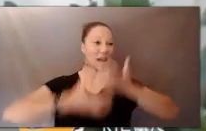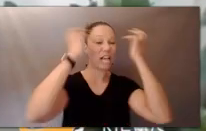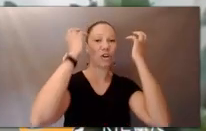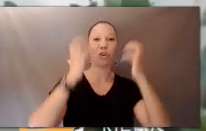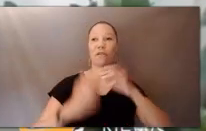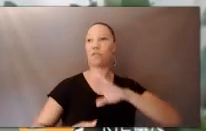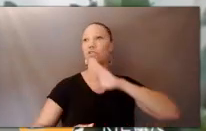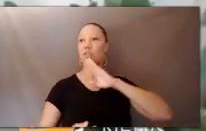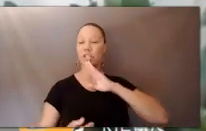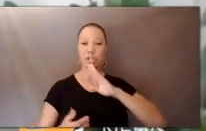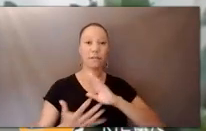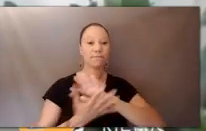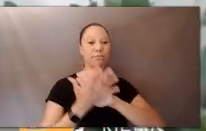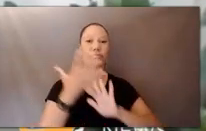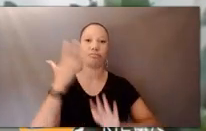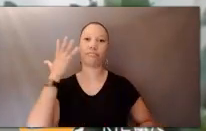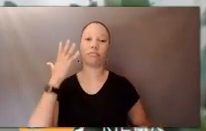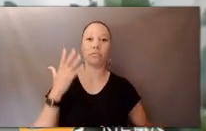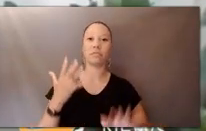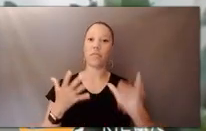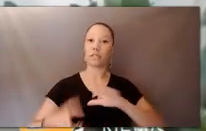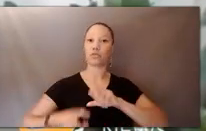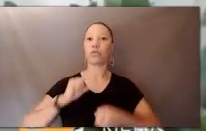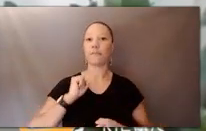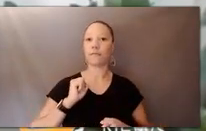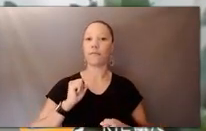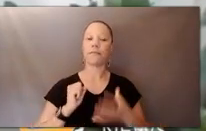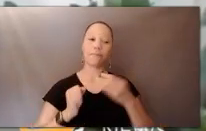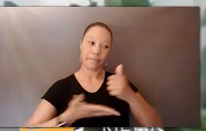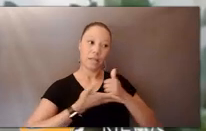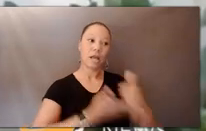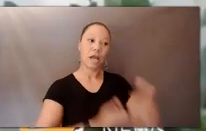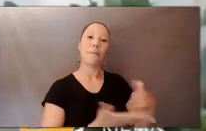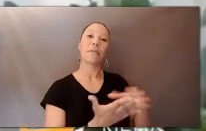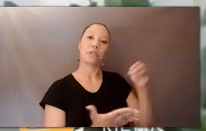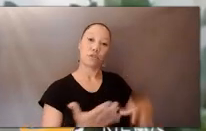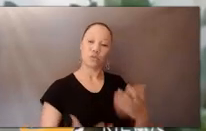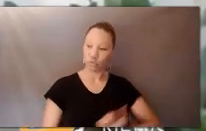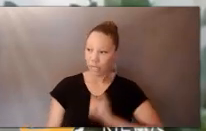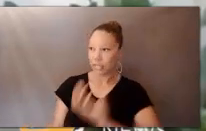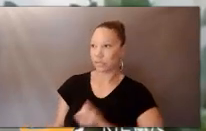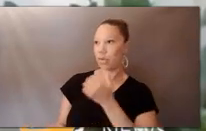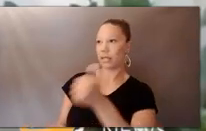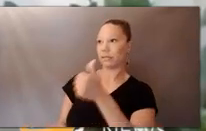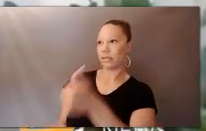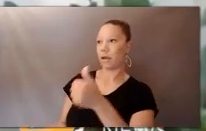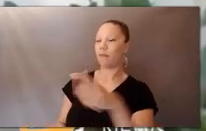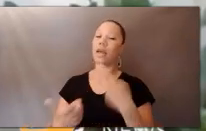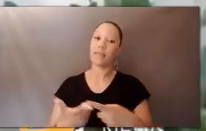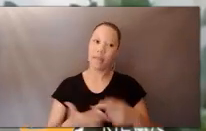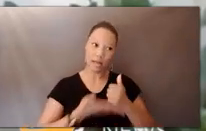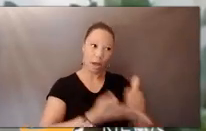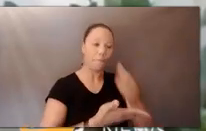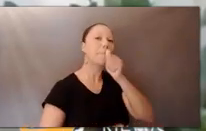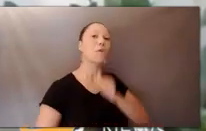frustration, all of the things that come along with that grief. And just helping the student to express that and then take the time to cope with it, right?